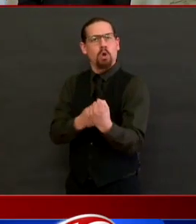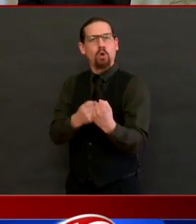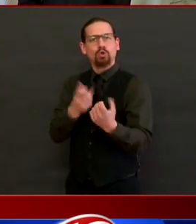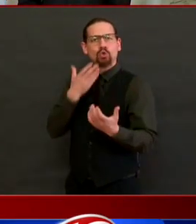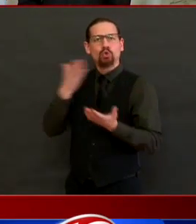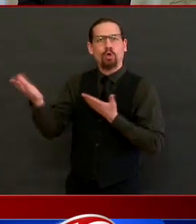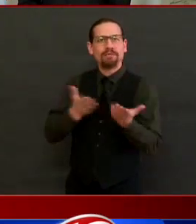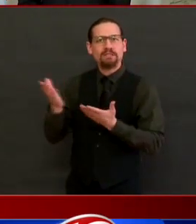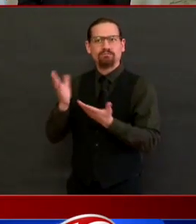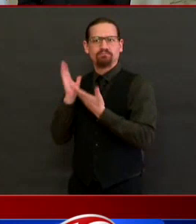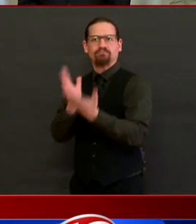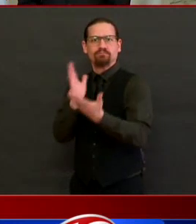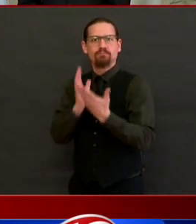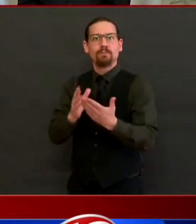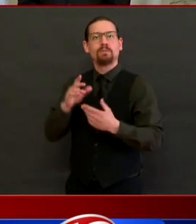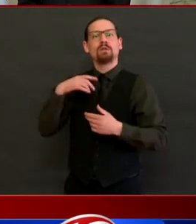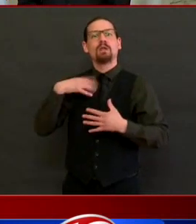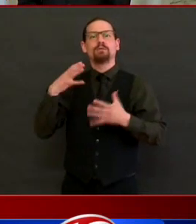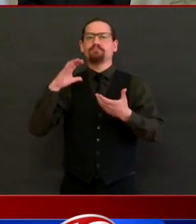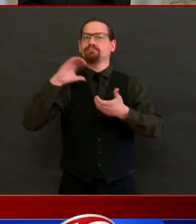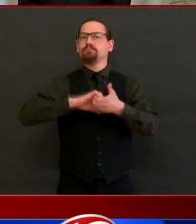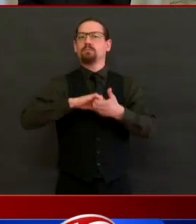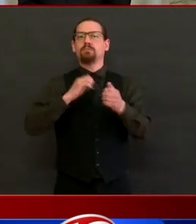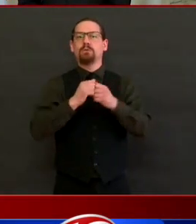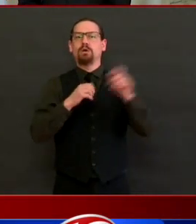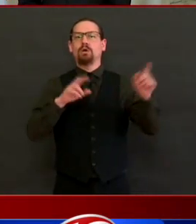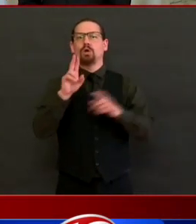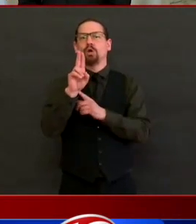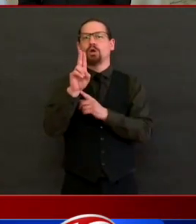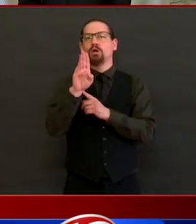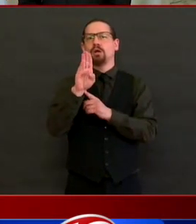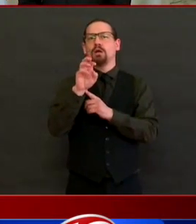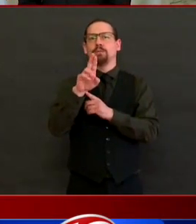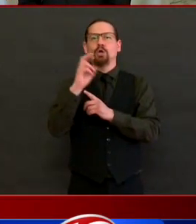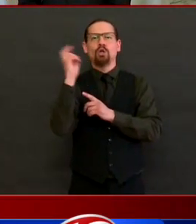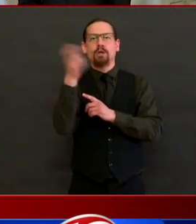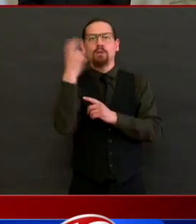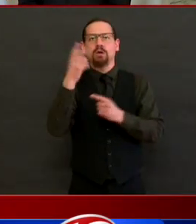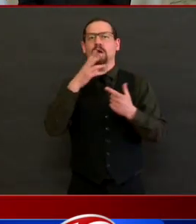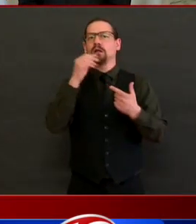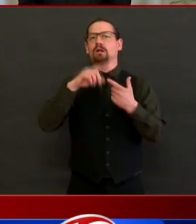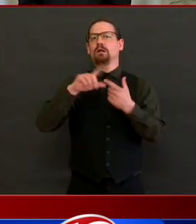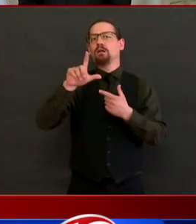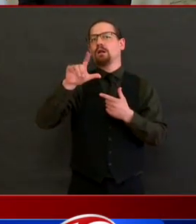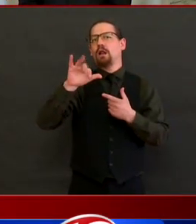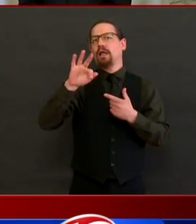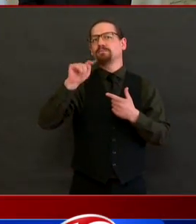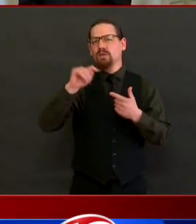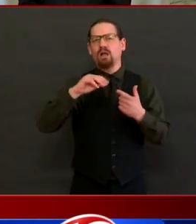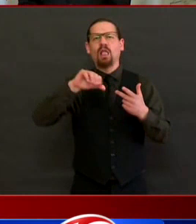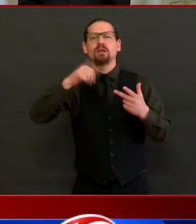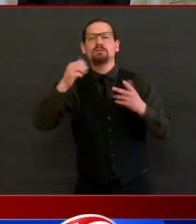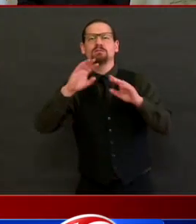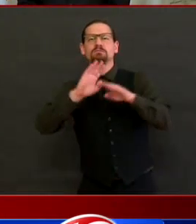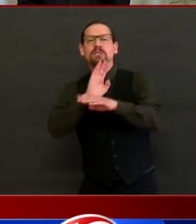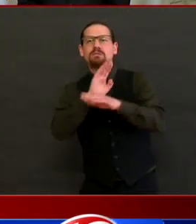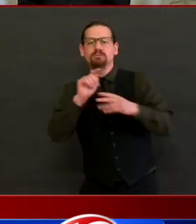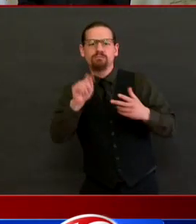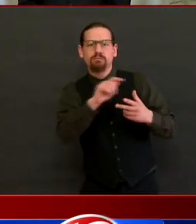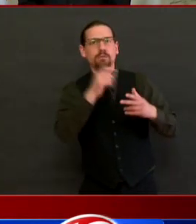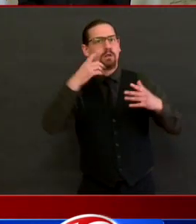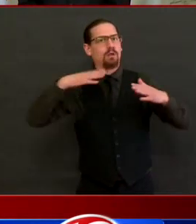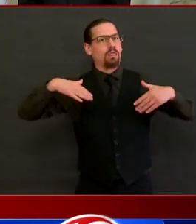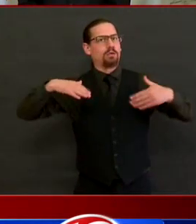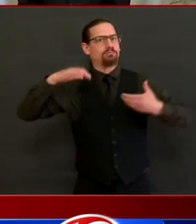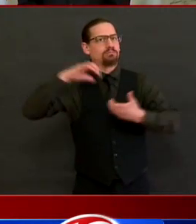could do a partnership with them to enhance our ability to deliver groceries and food. I know we're not meeting the demand,